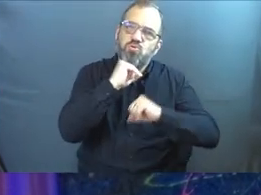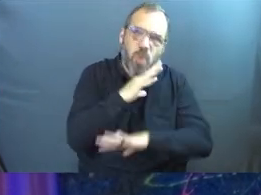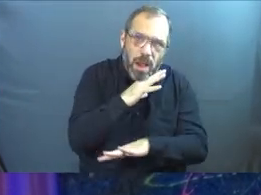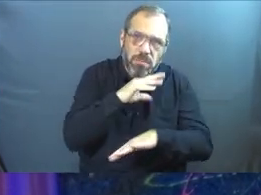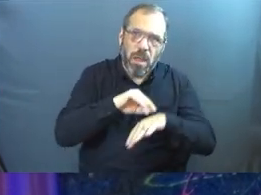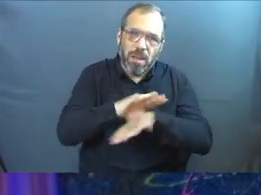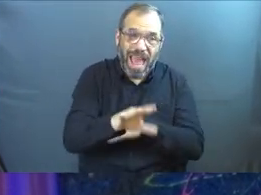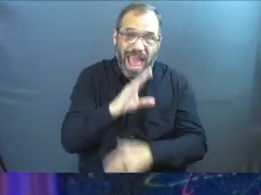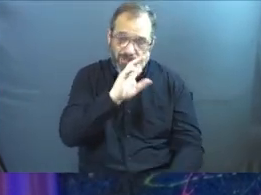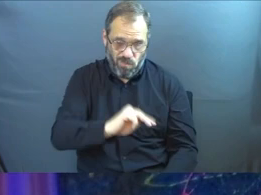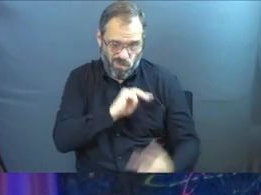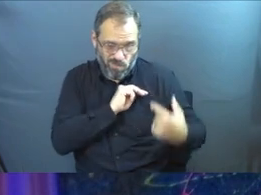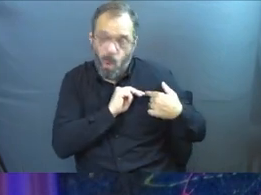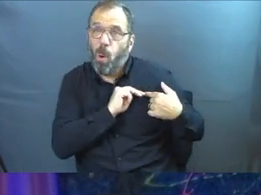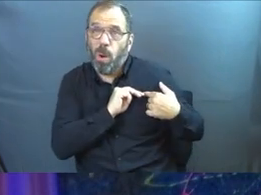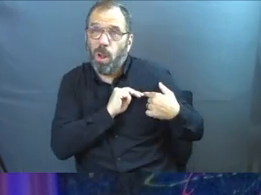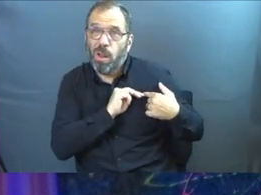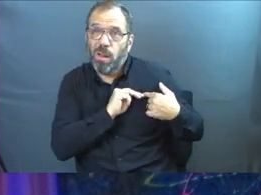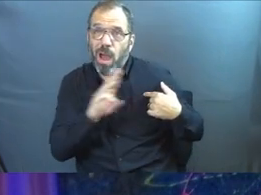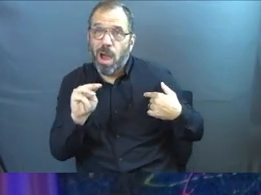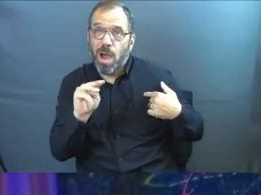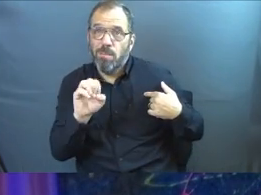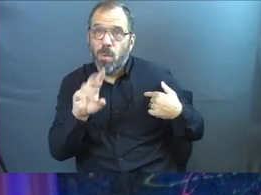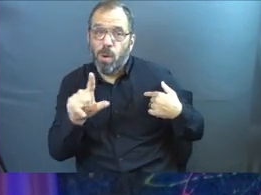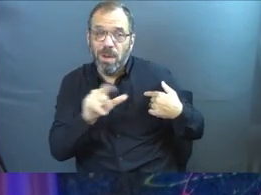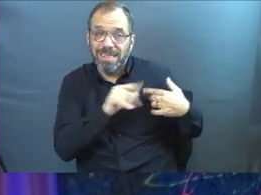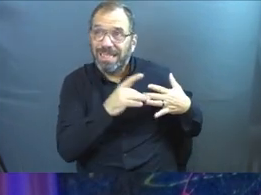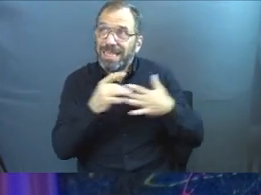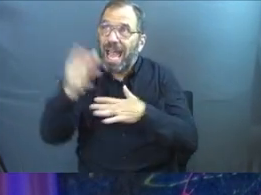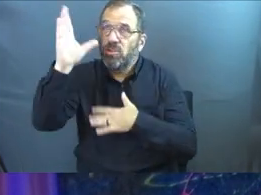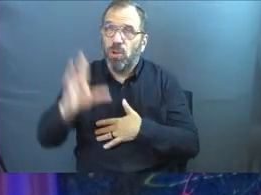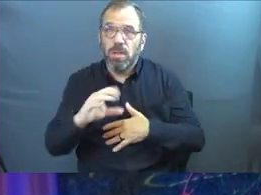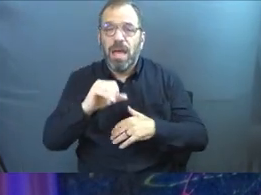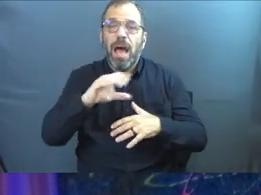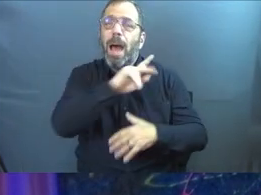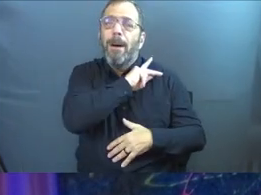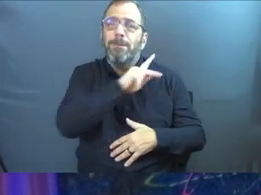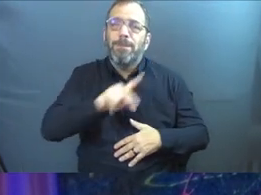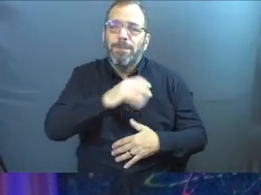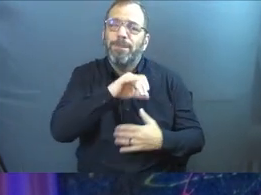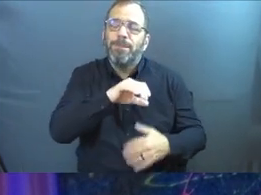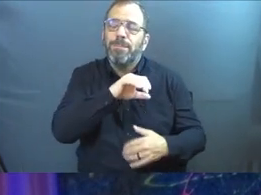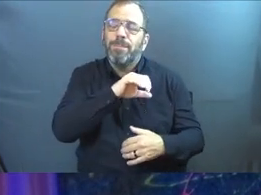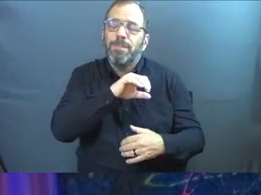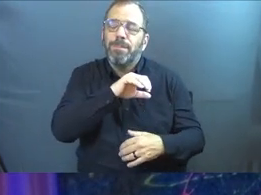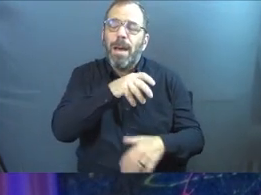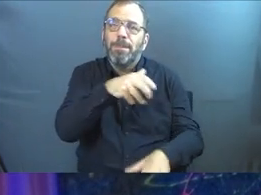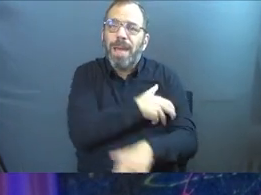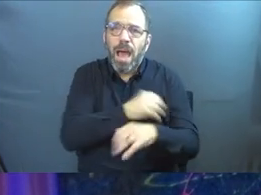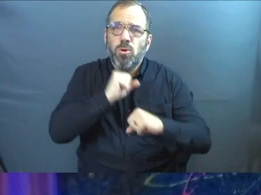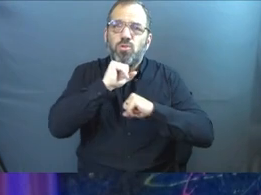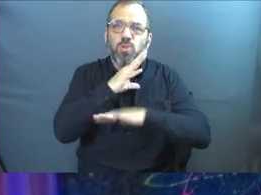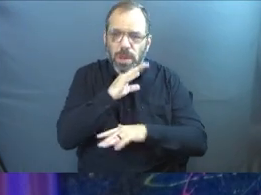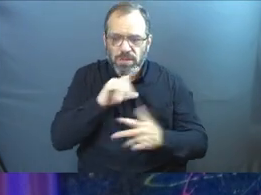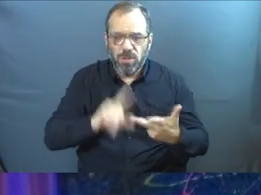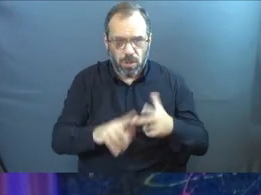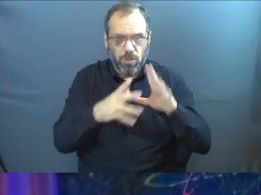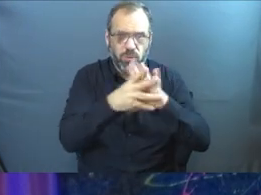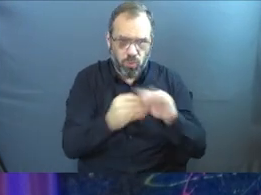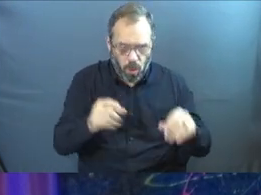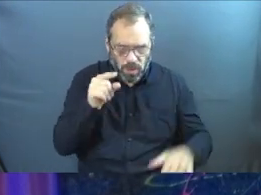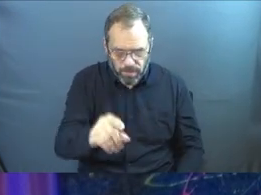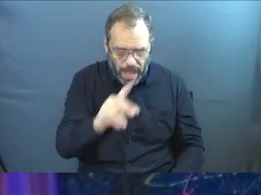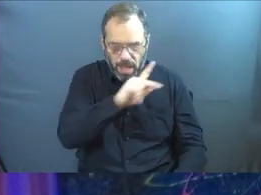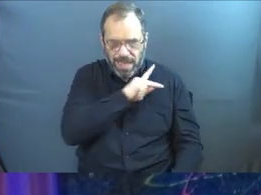corrupts, and if there's no moral compass to guide you back to God, power corrupts absolutely. So we got stories